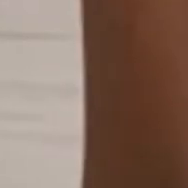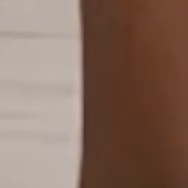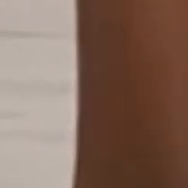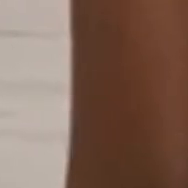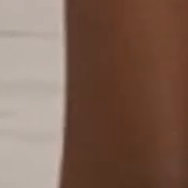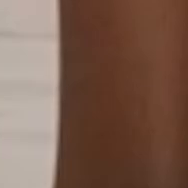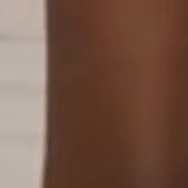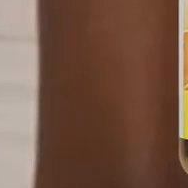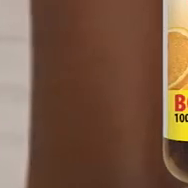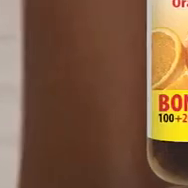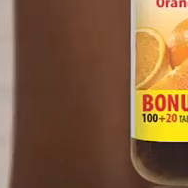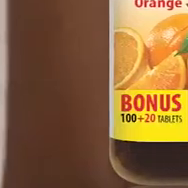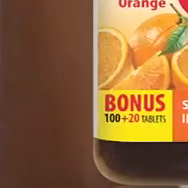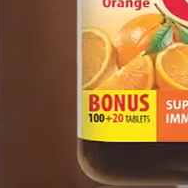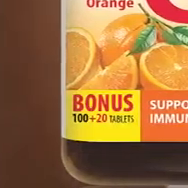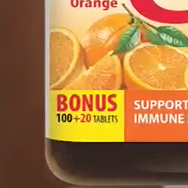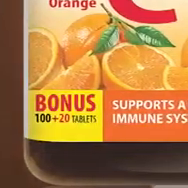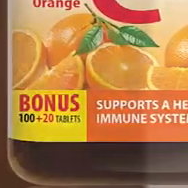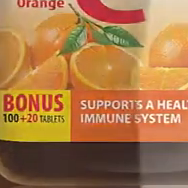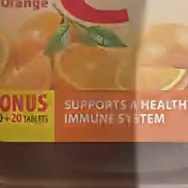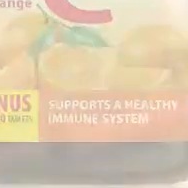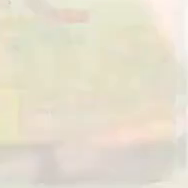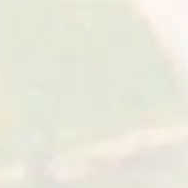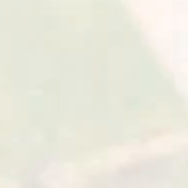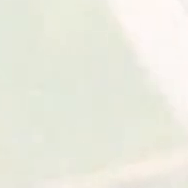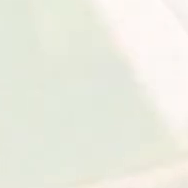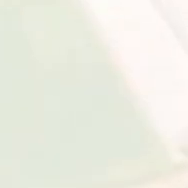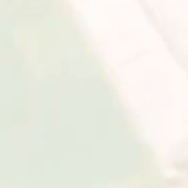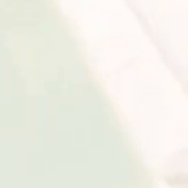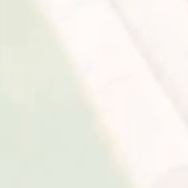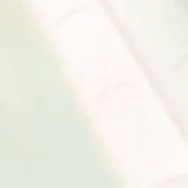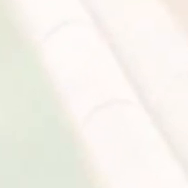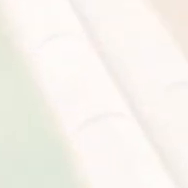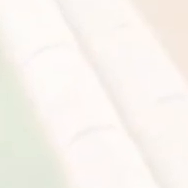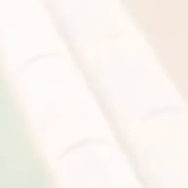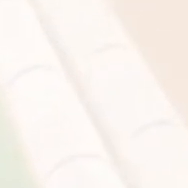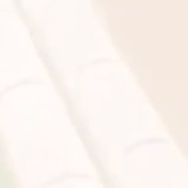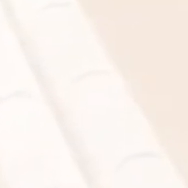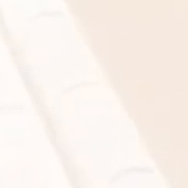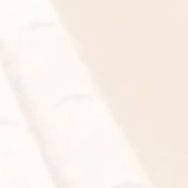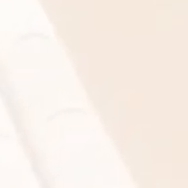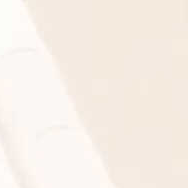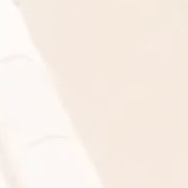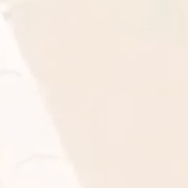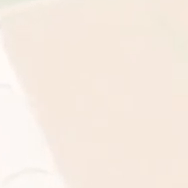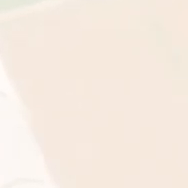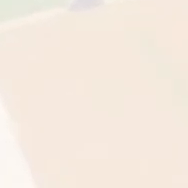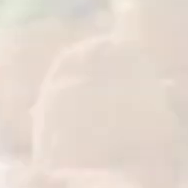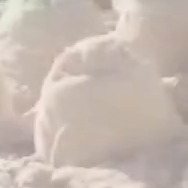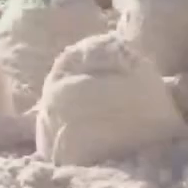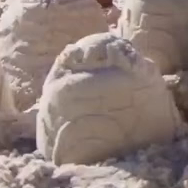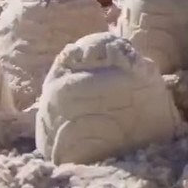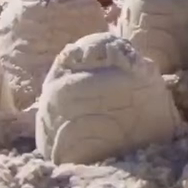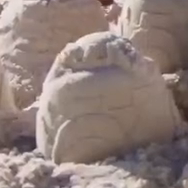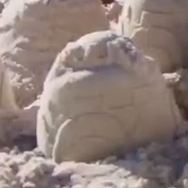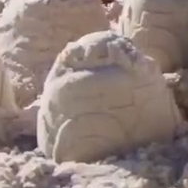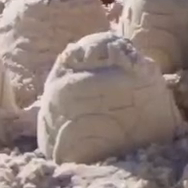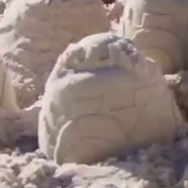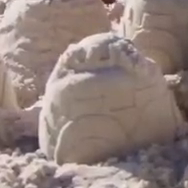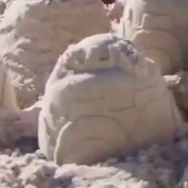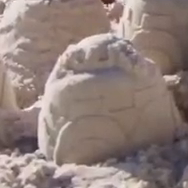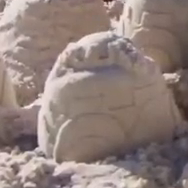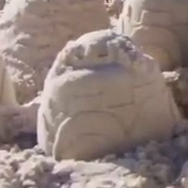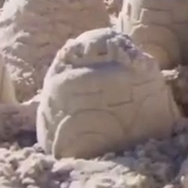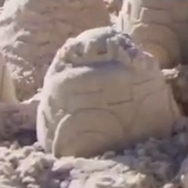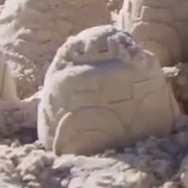created products for immune support made with pure ingredients. For 100 years, Jameson has helped take care of you